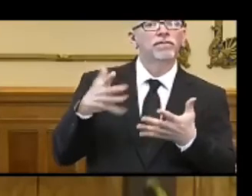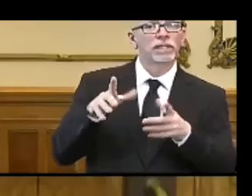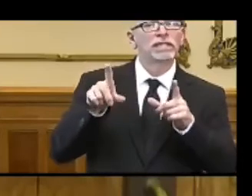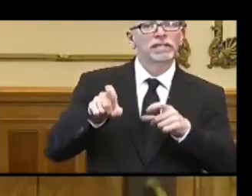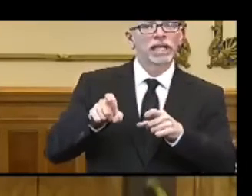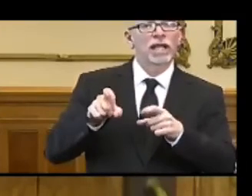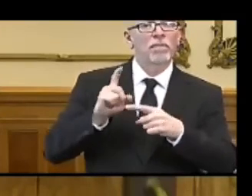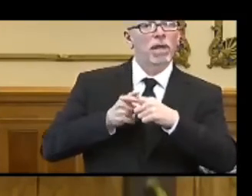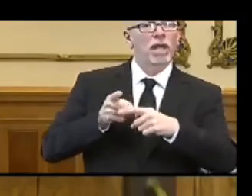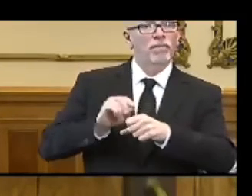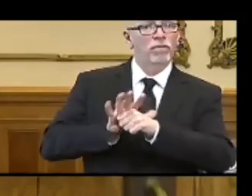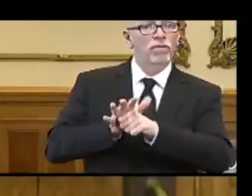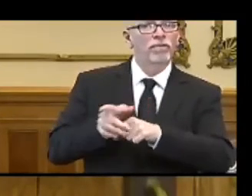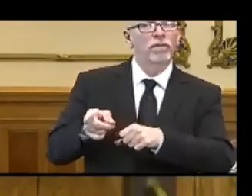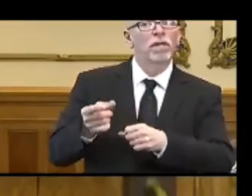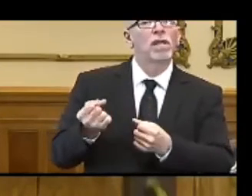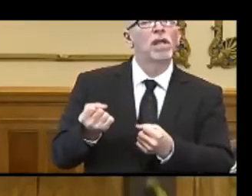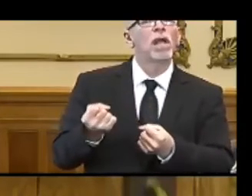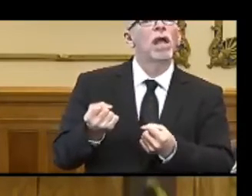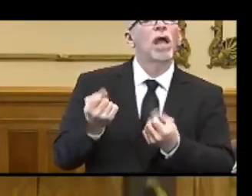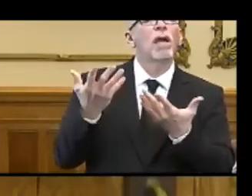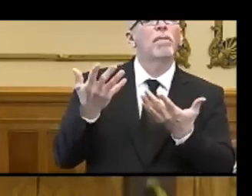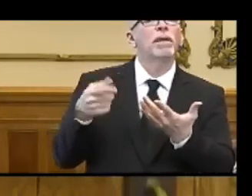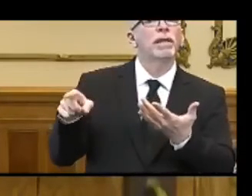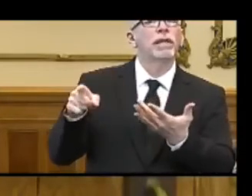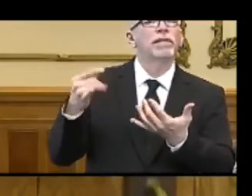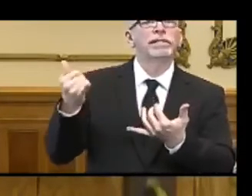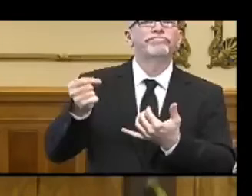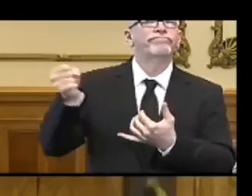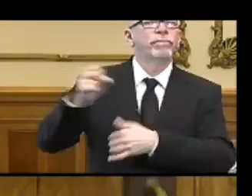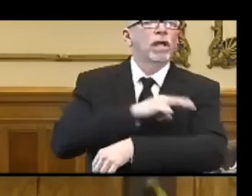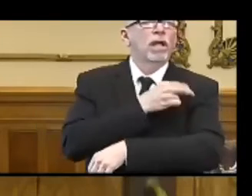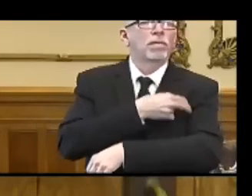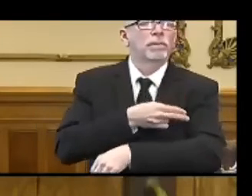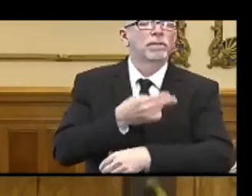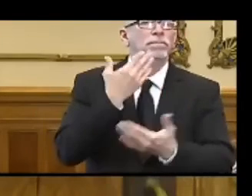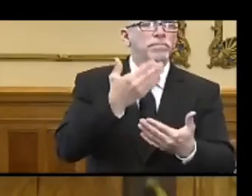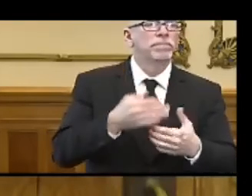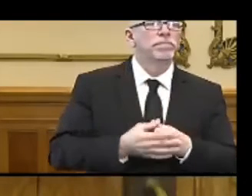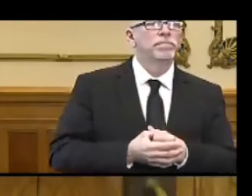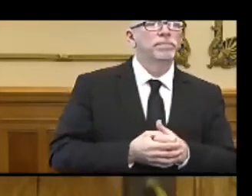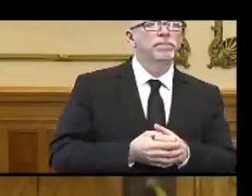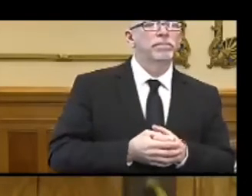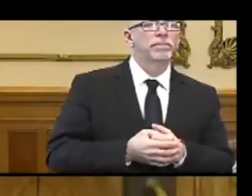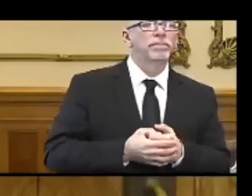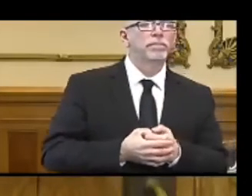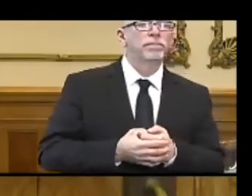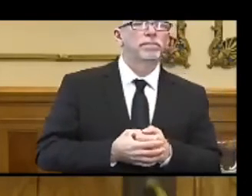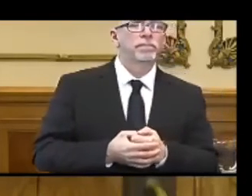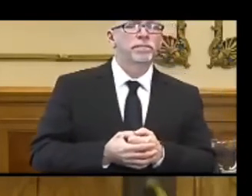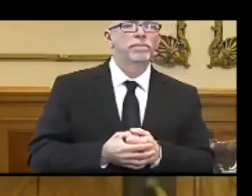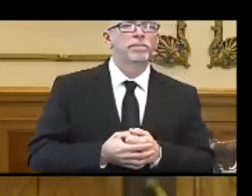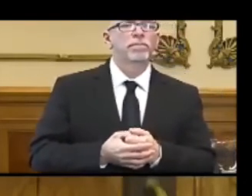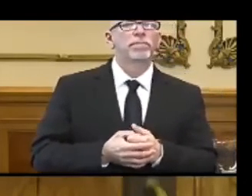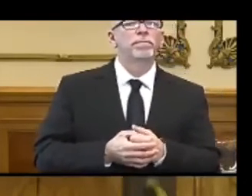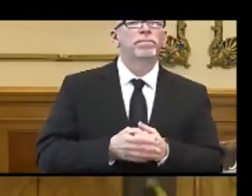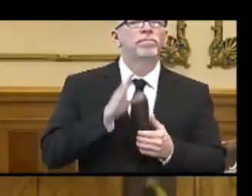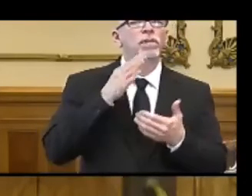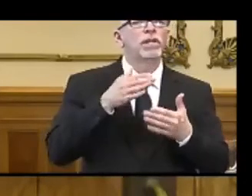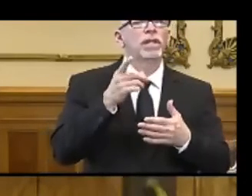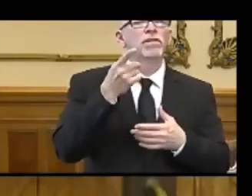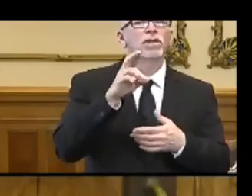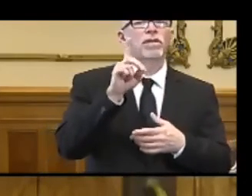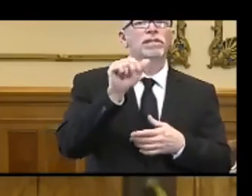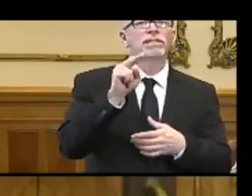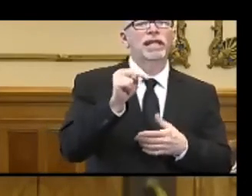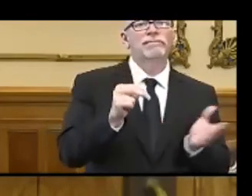positive how many are hospitalized? Thank you. So I'm going to let Dr. Dan come